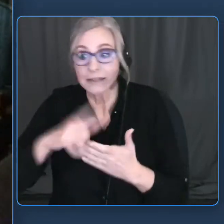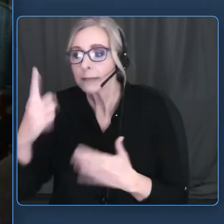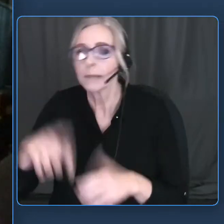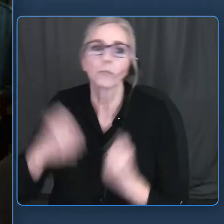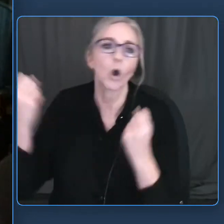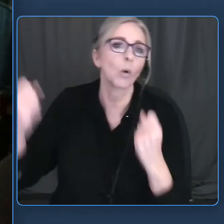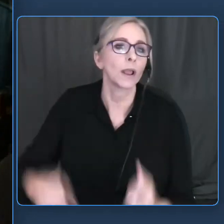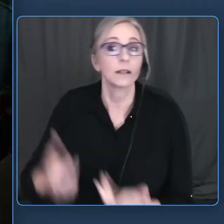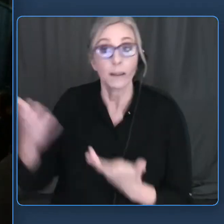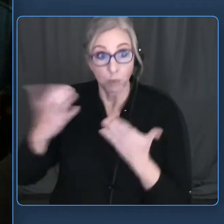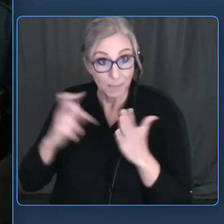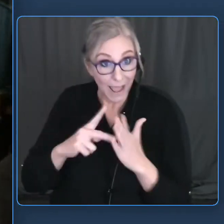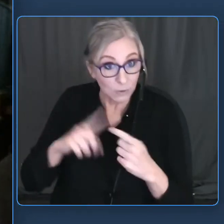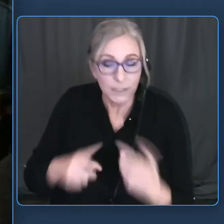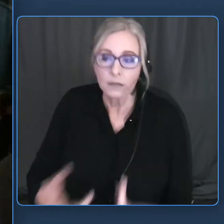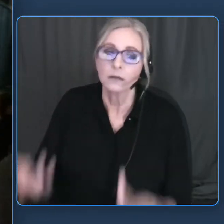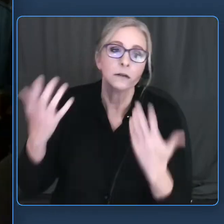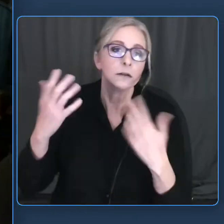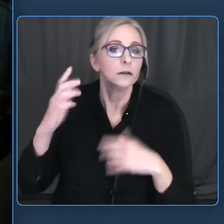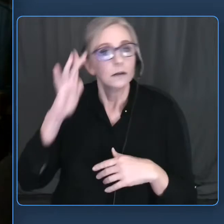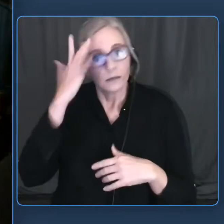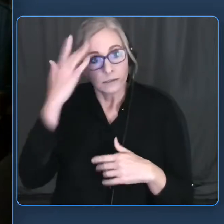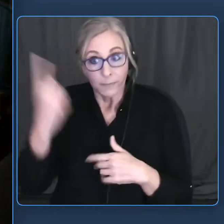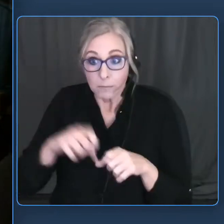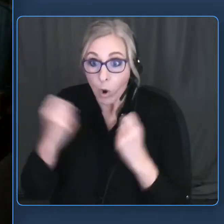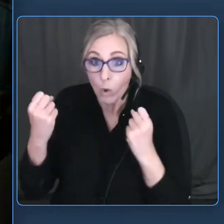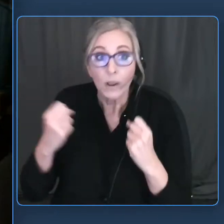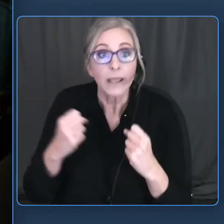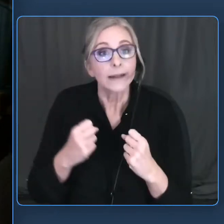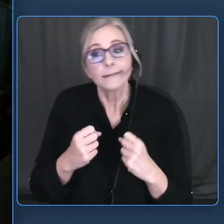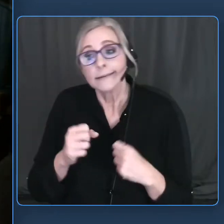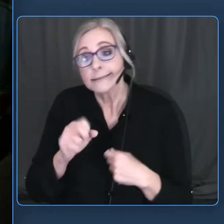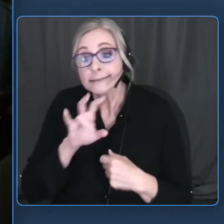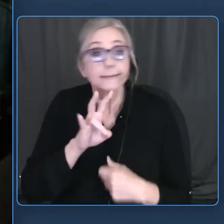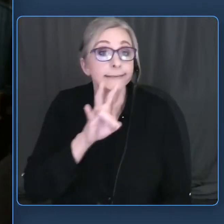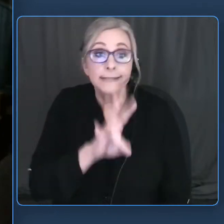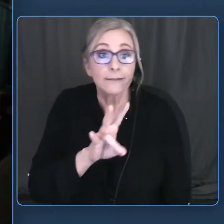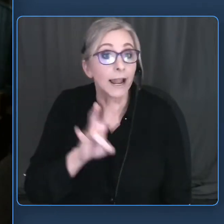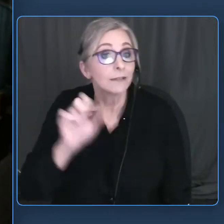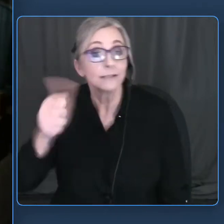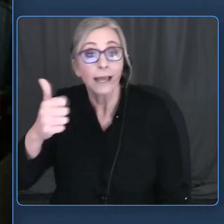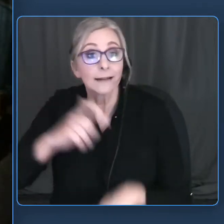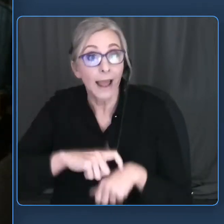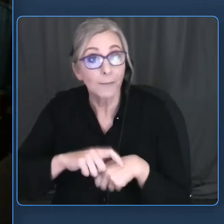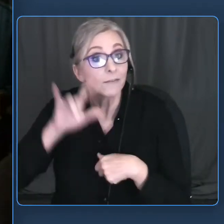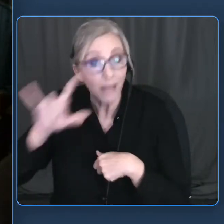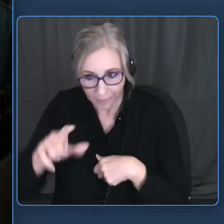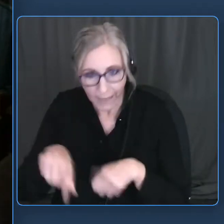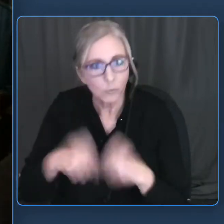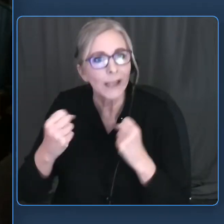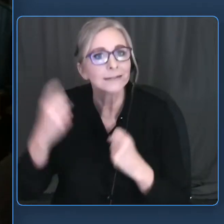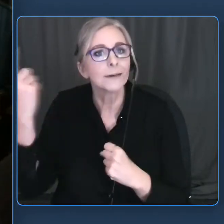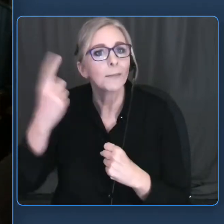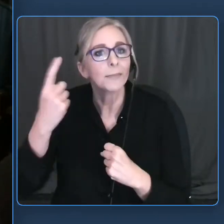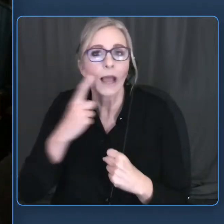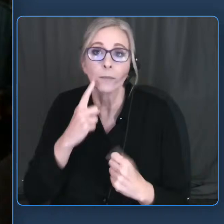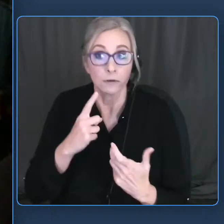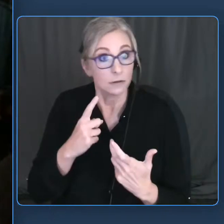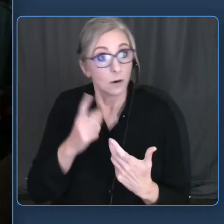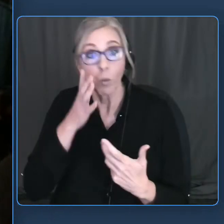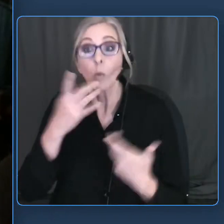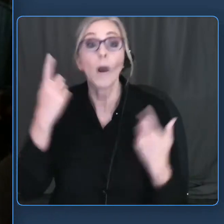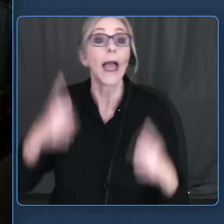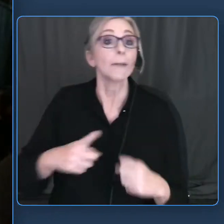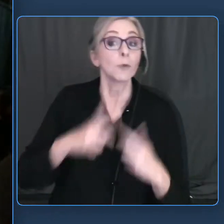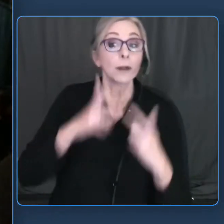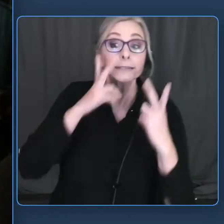broken, at least, 7 out of the 10 times that I fly. So I'm always concerned about, well, what am I going